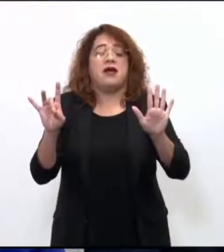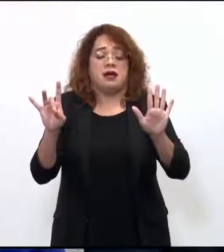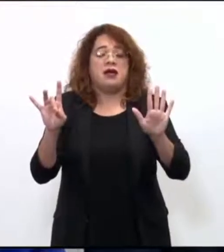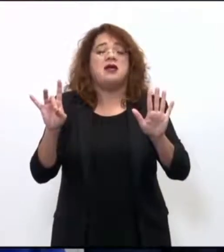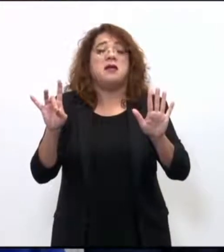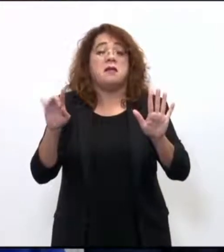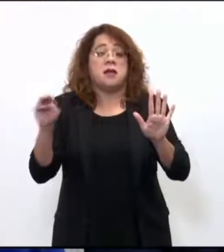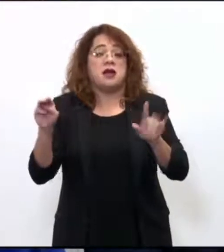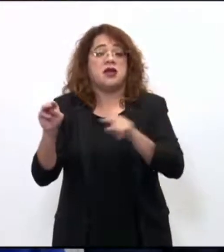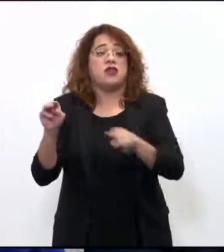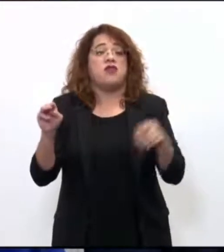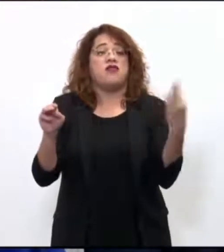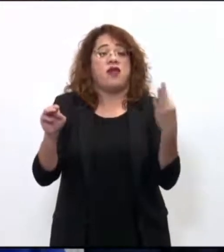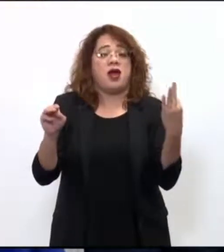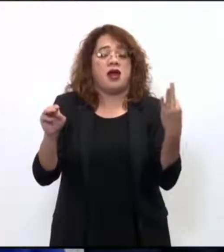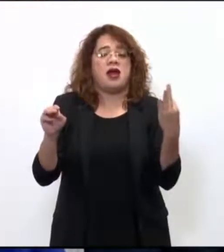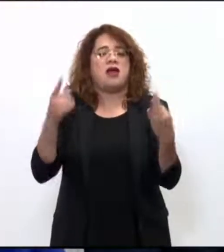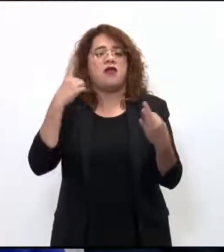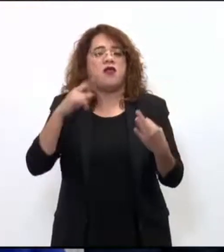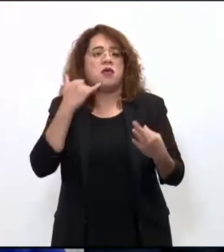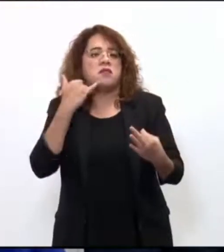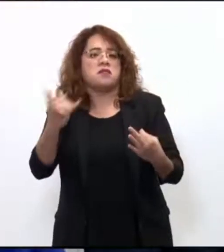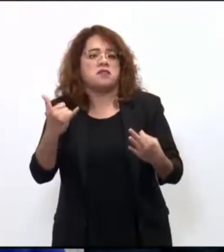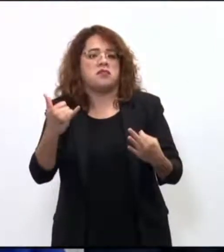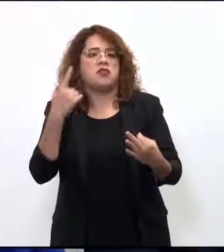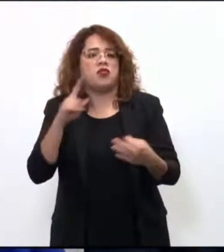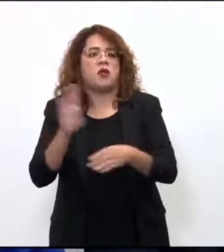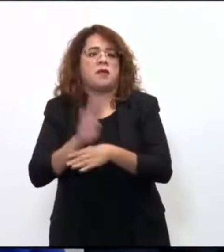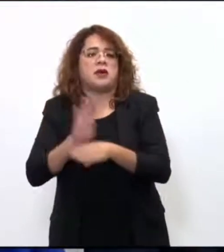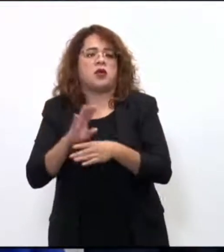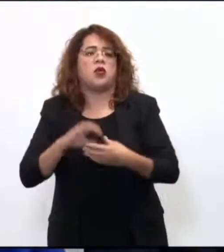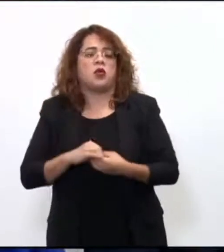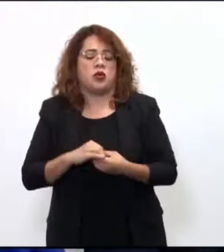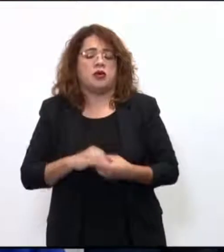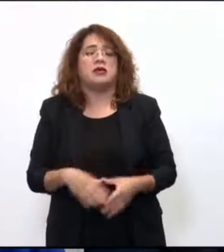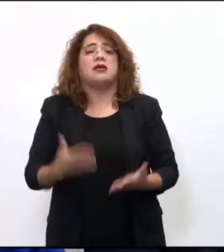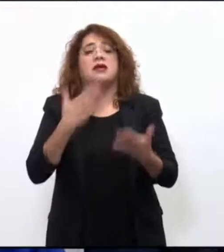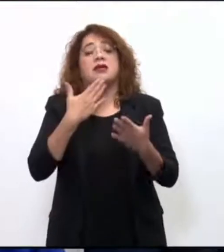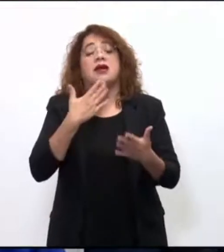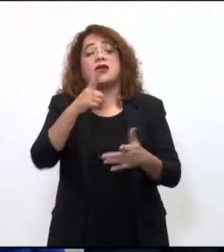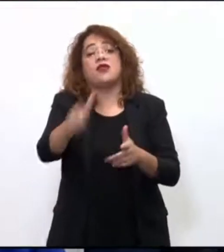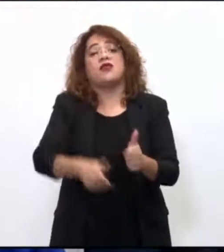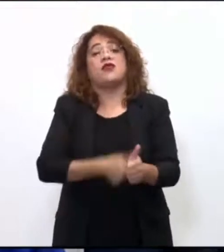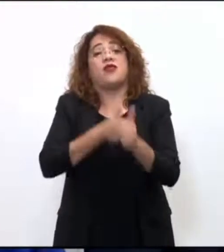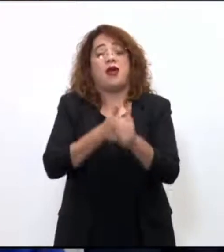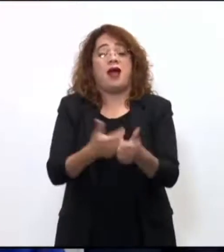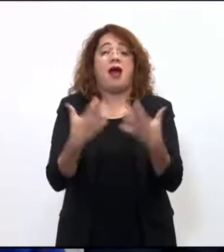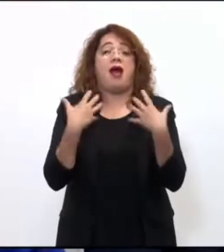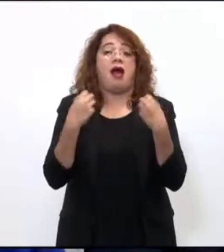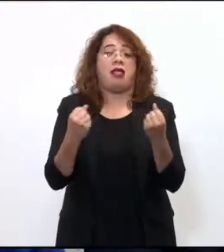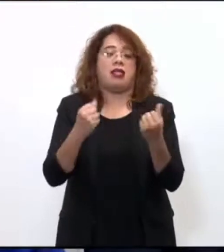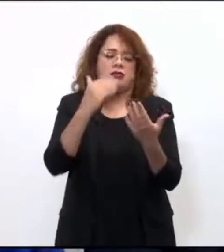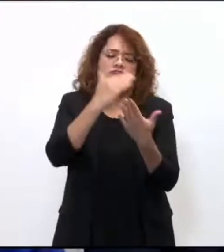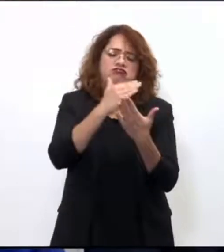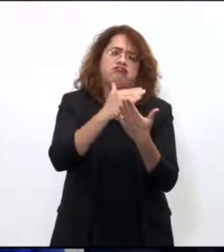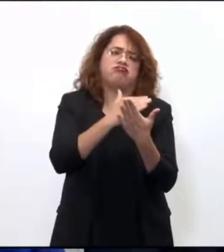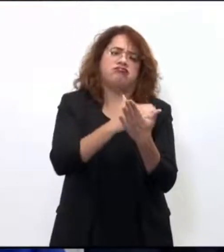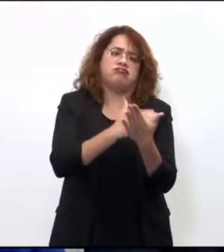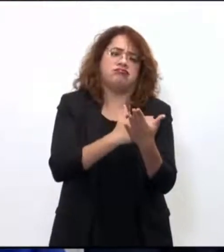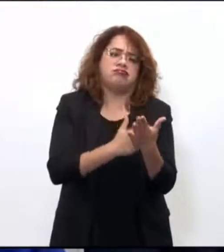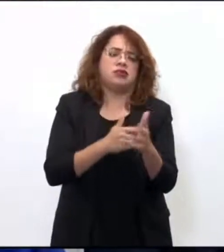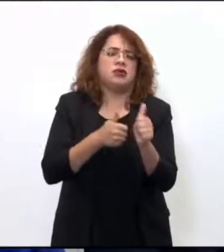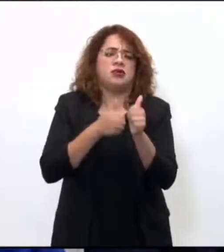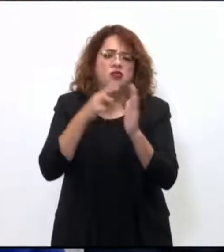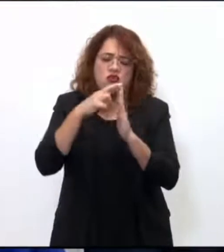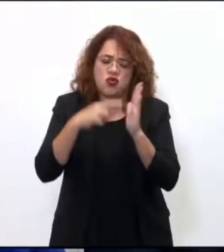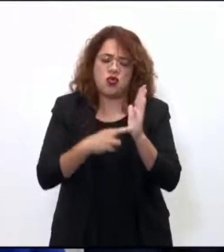I want to thank you for your continued adherence to the health protocols and guidance, wearing a well-fitted face covering and